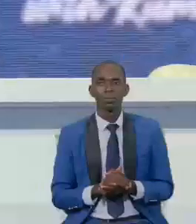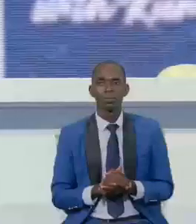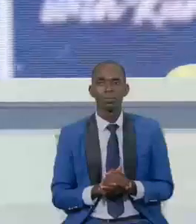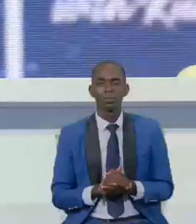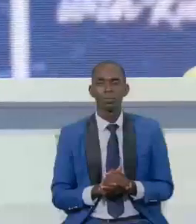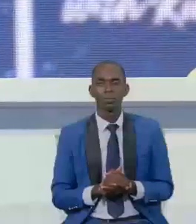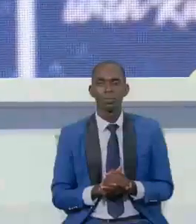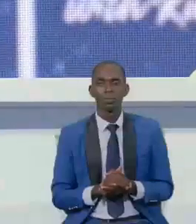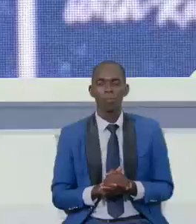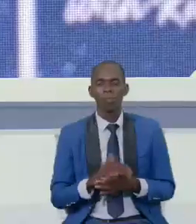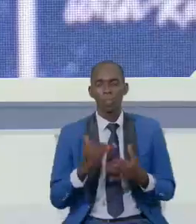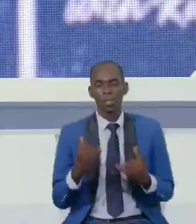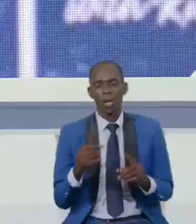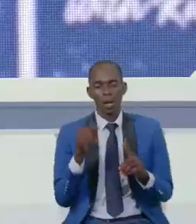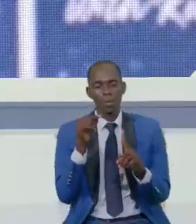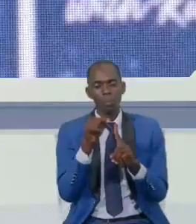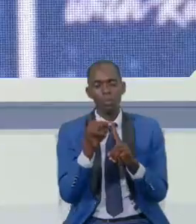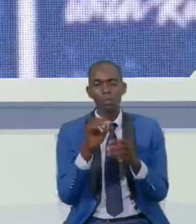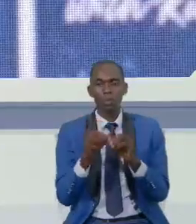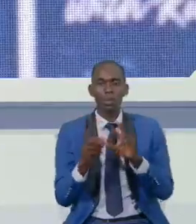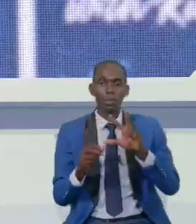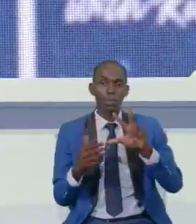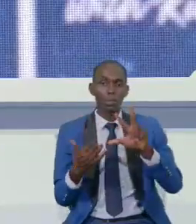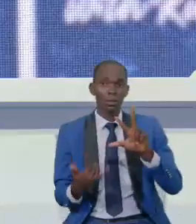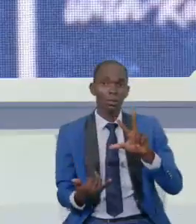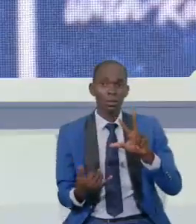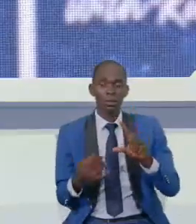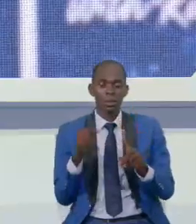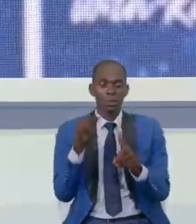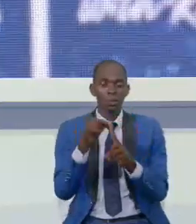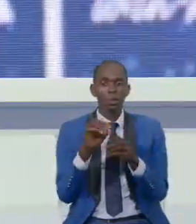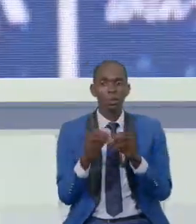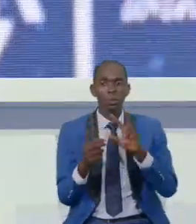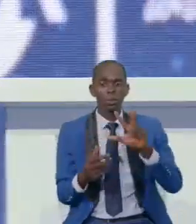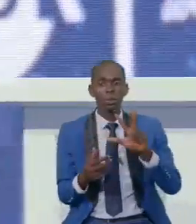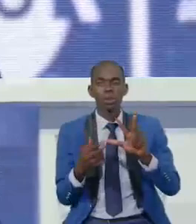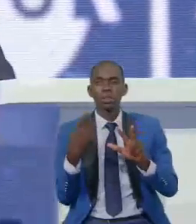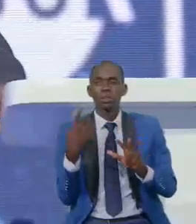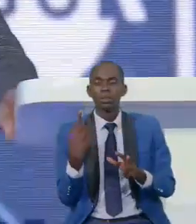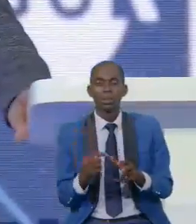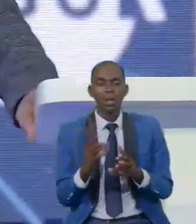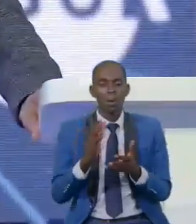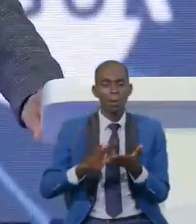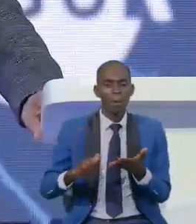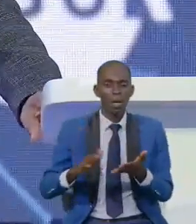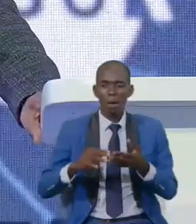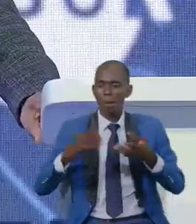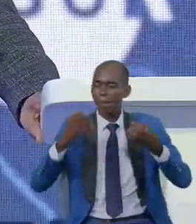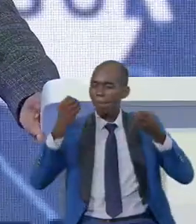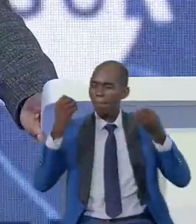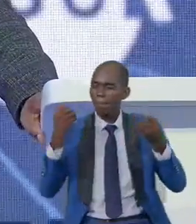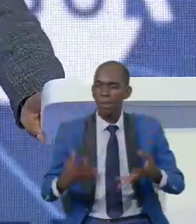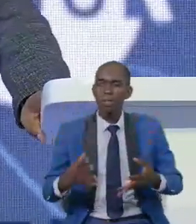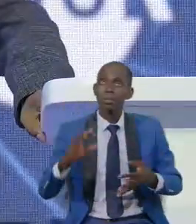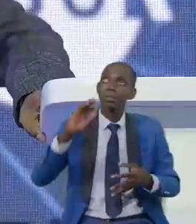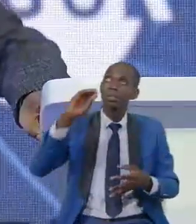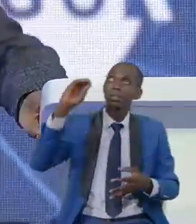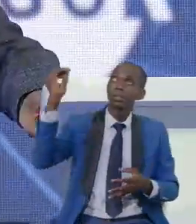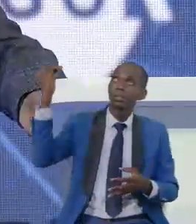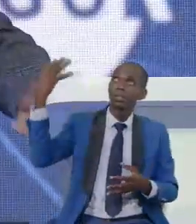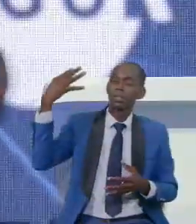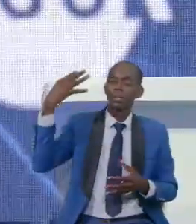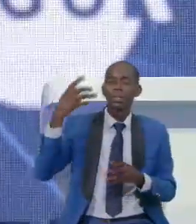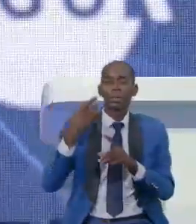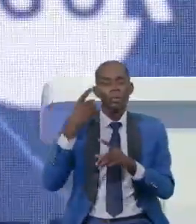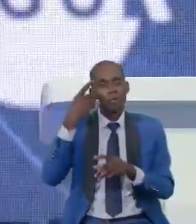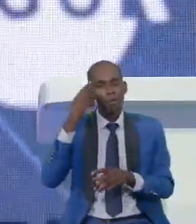I come to number three now. Number three is the pardoning, plenteous grace for all